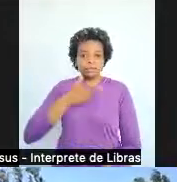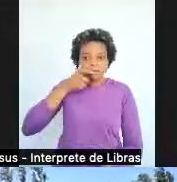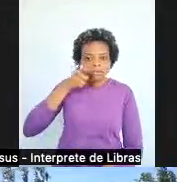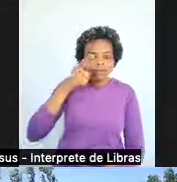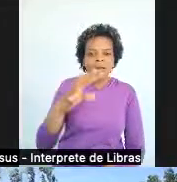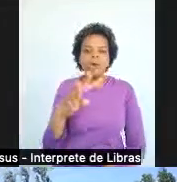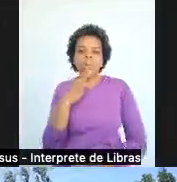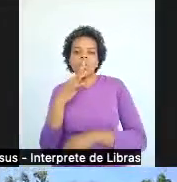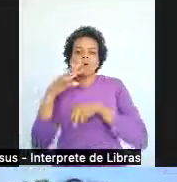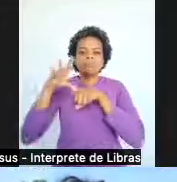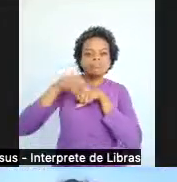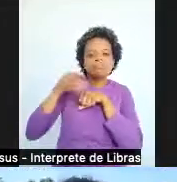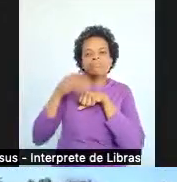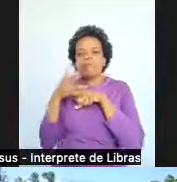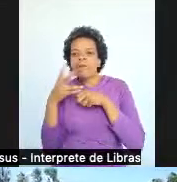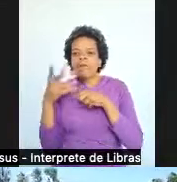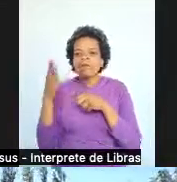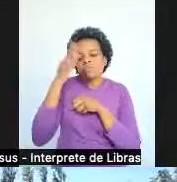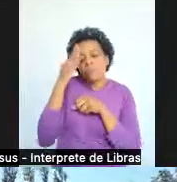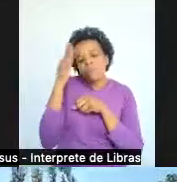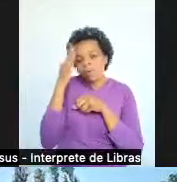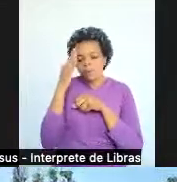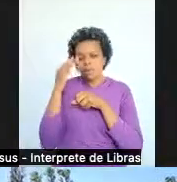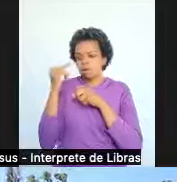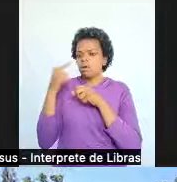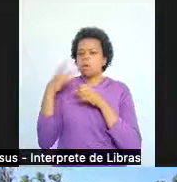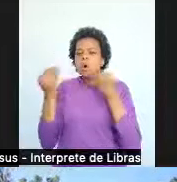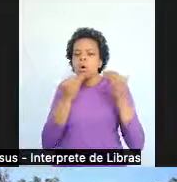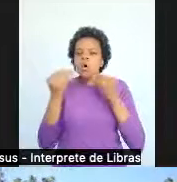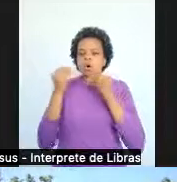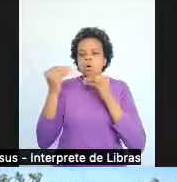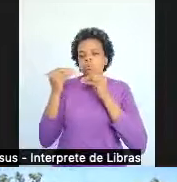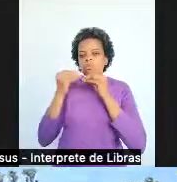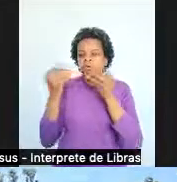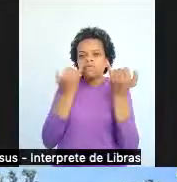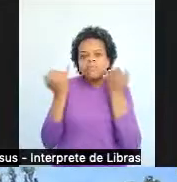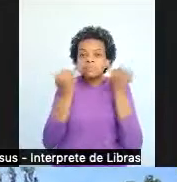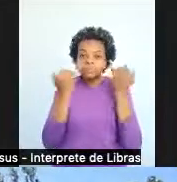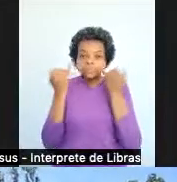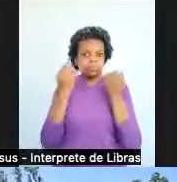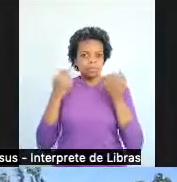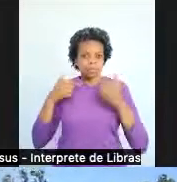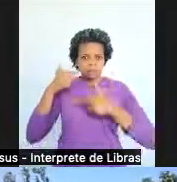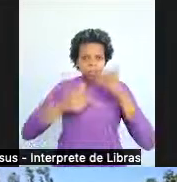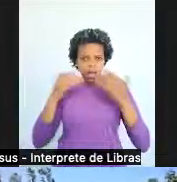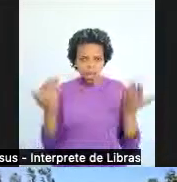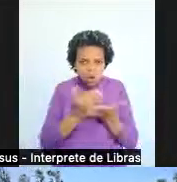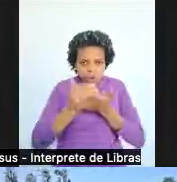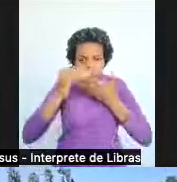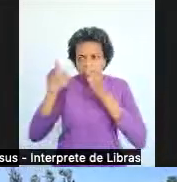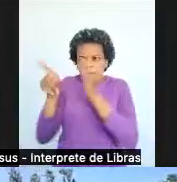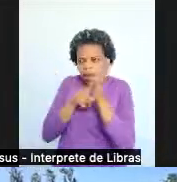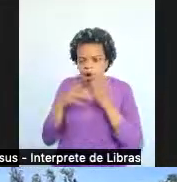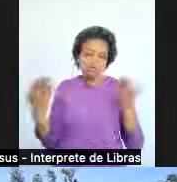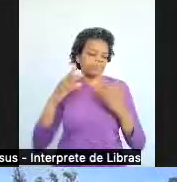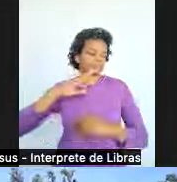that are interested in getting to know this work. That is not something that started today. As Gregorio mentioned, the network is